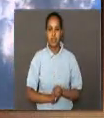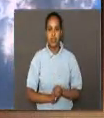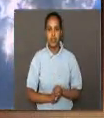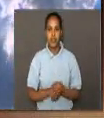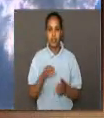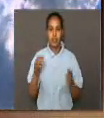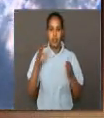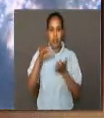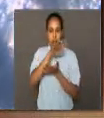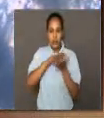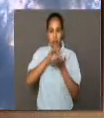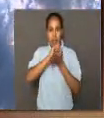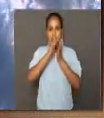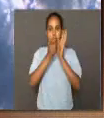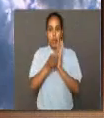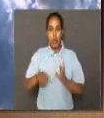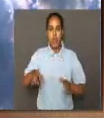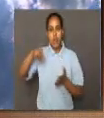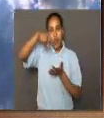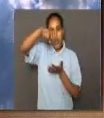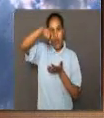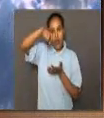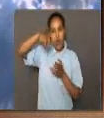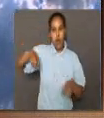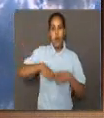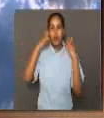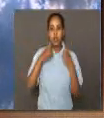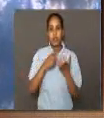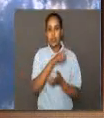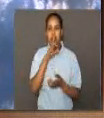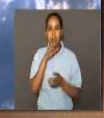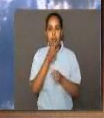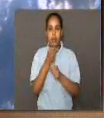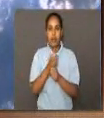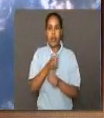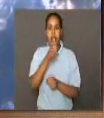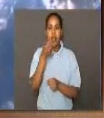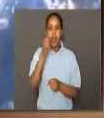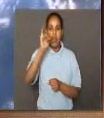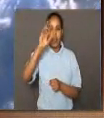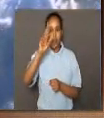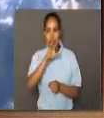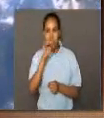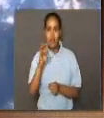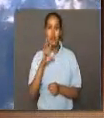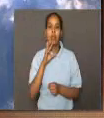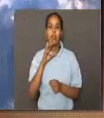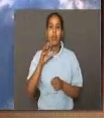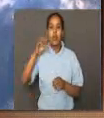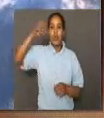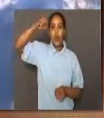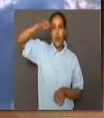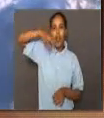Clouds are an example of colloids. They are made up of air and water